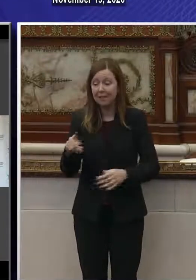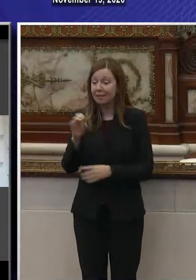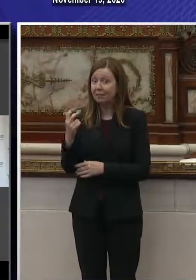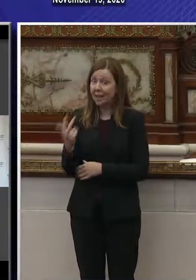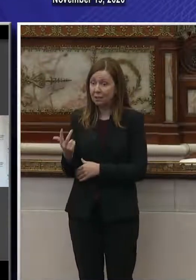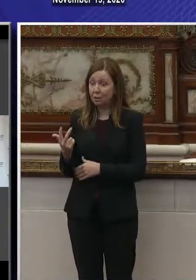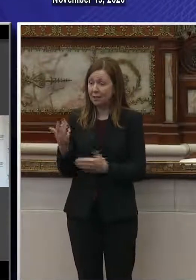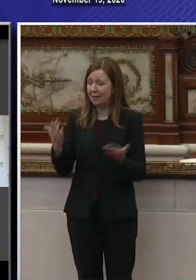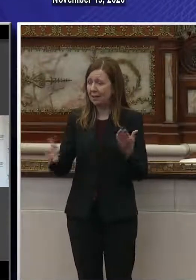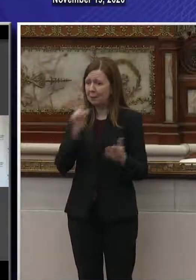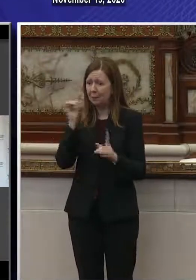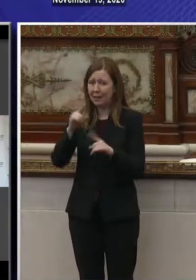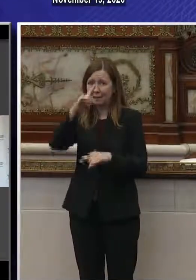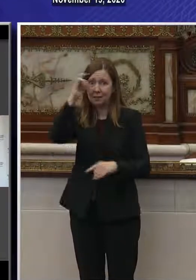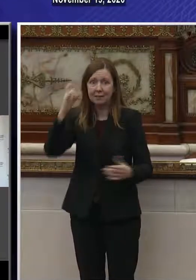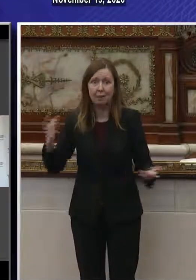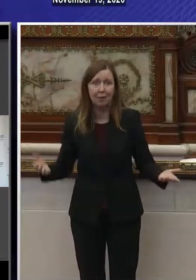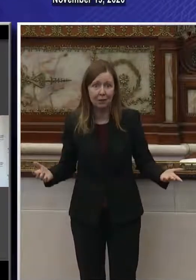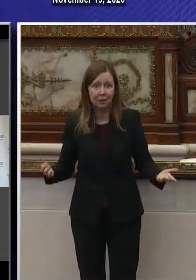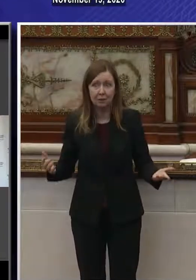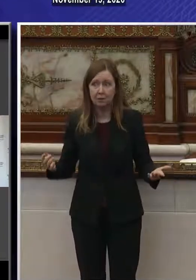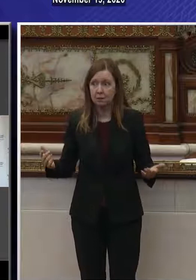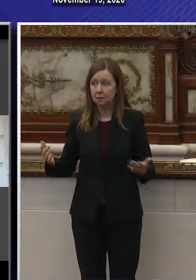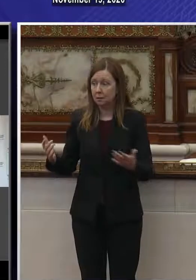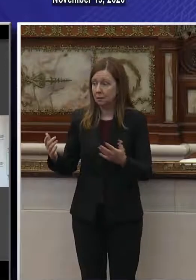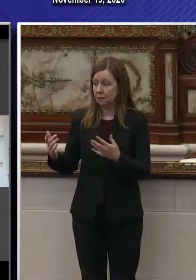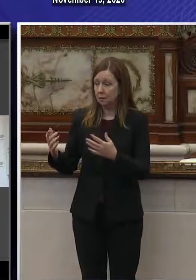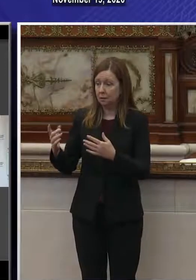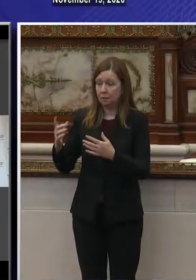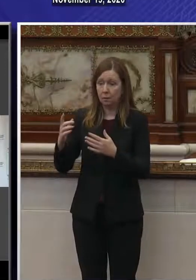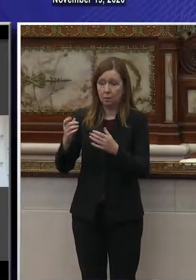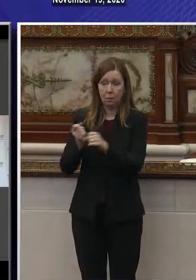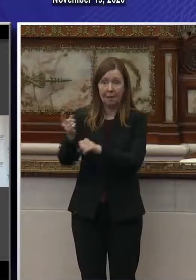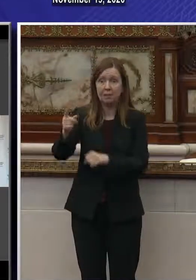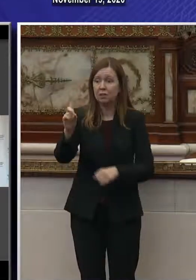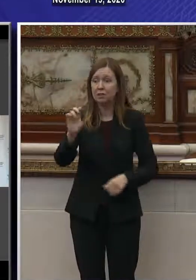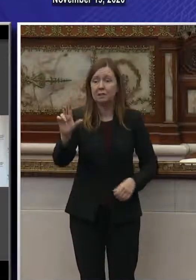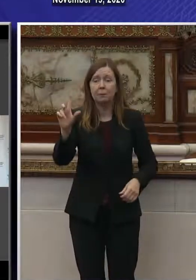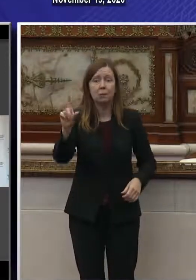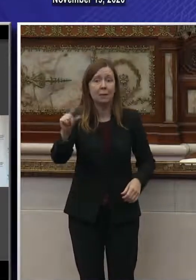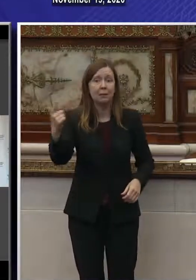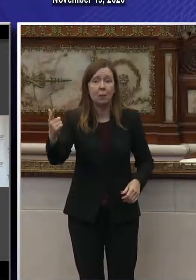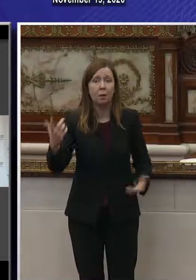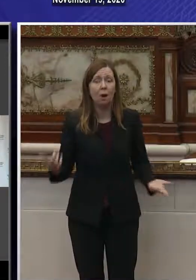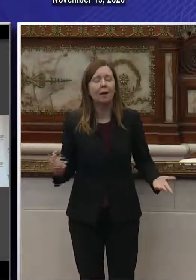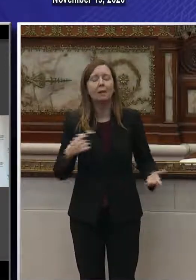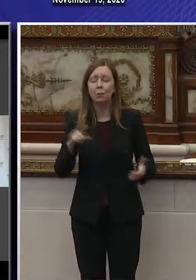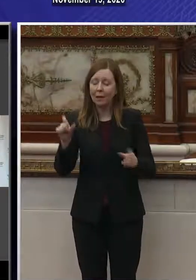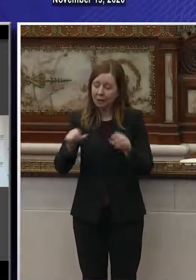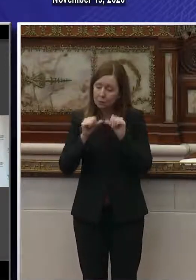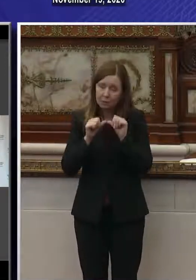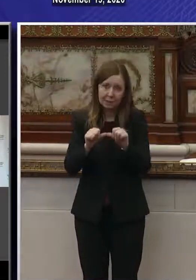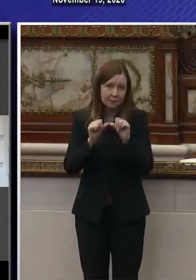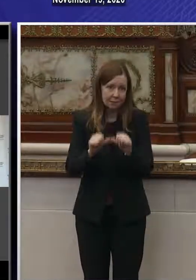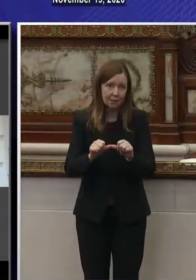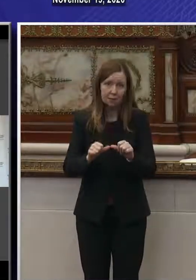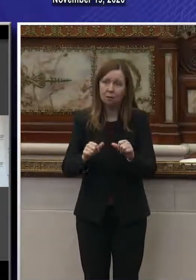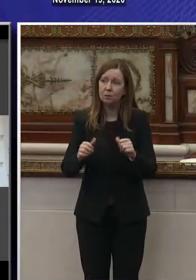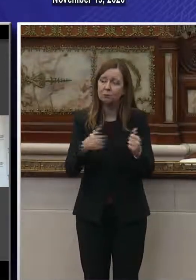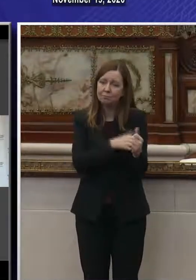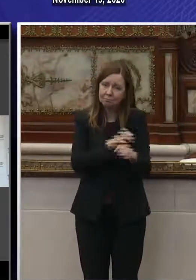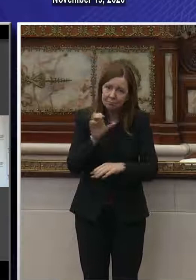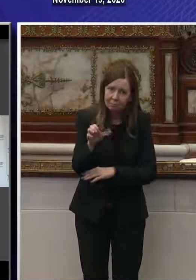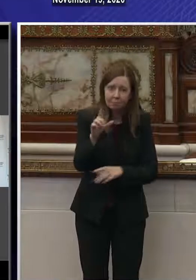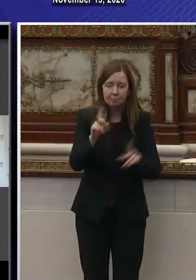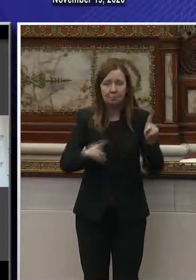may not be till summer or even the end of December 2021. So we have to continue to empower folks